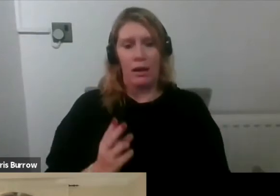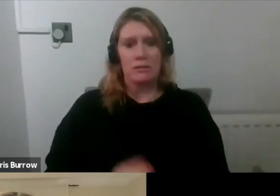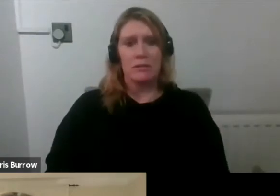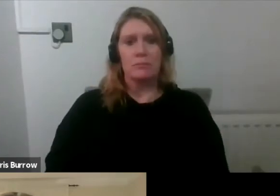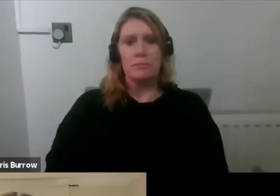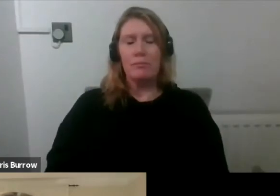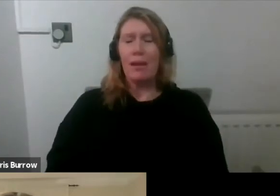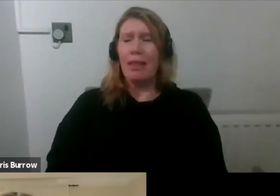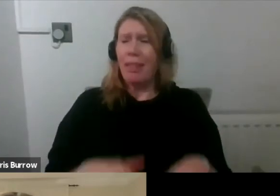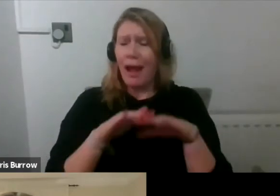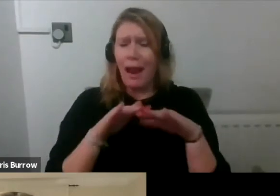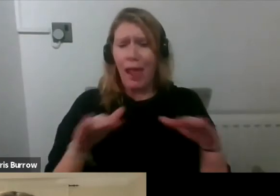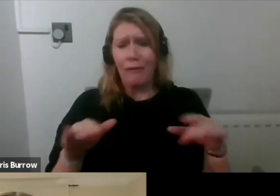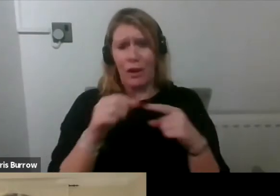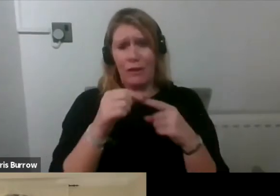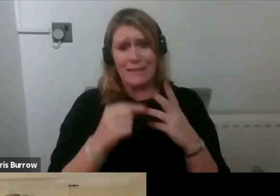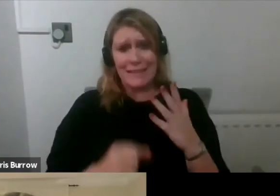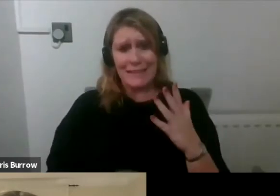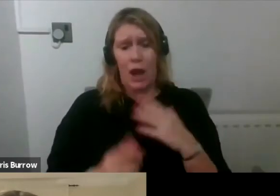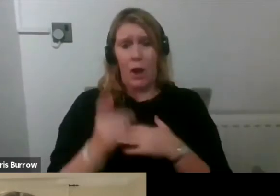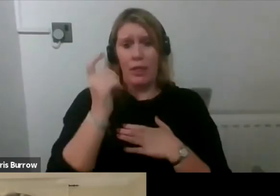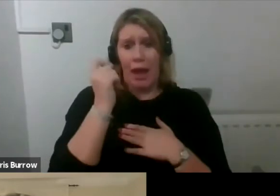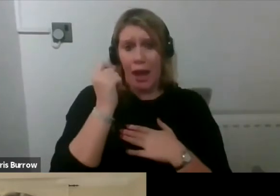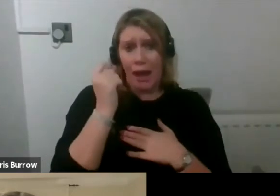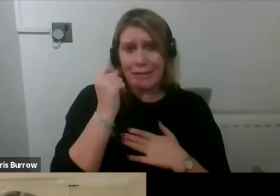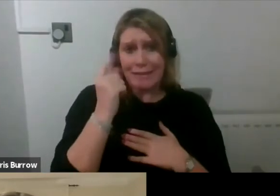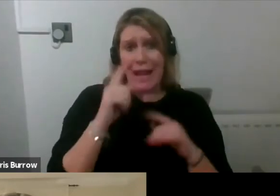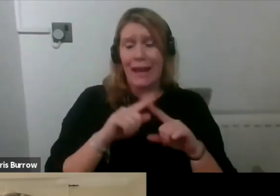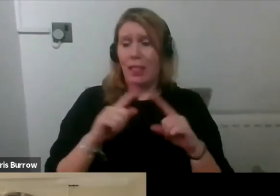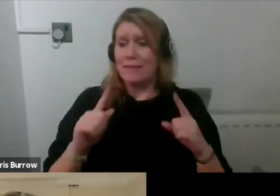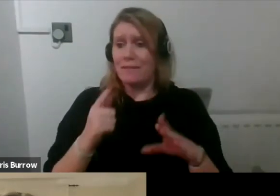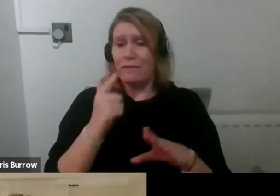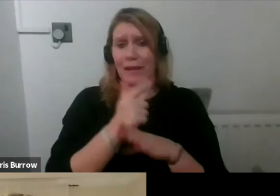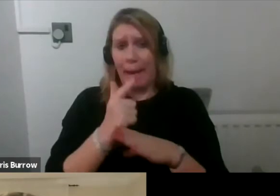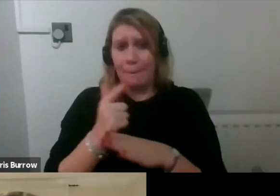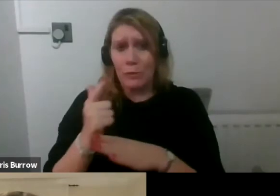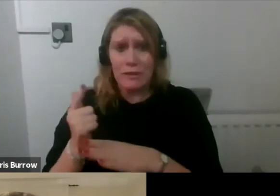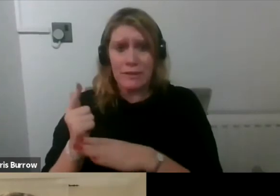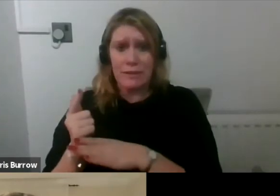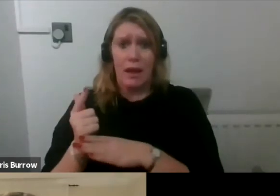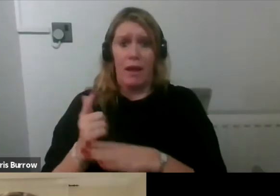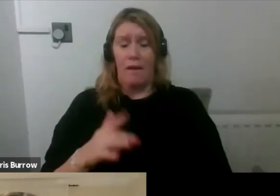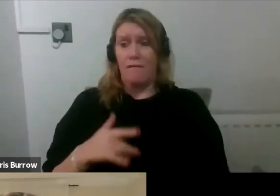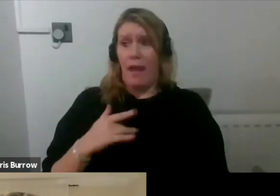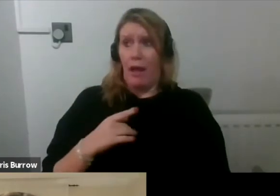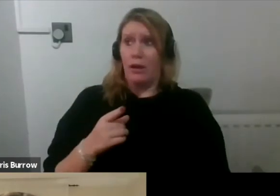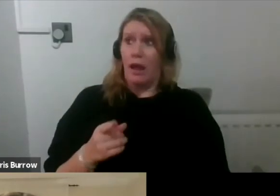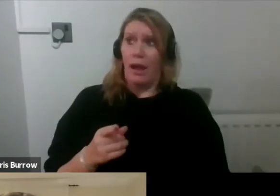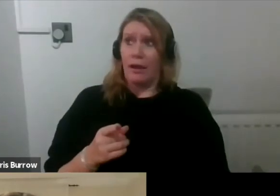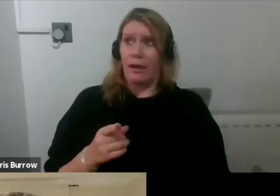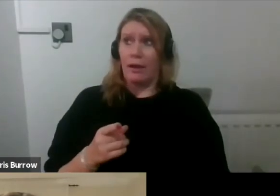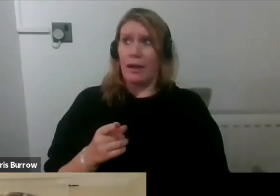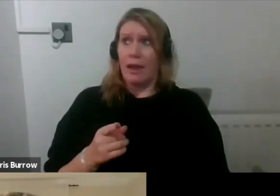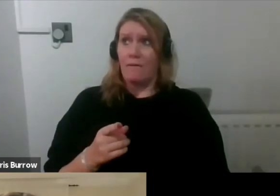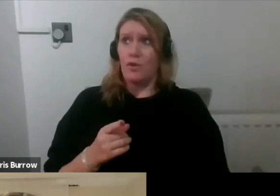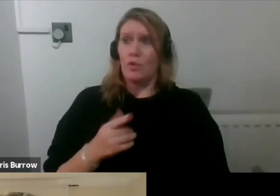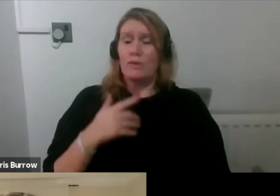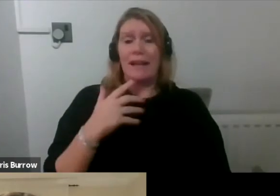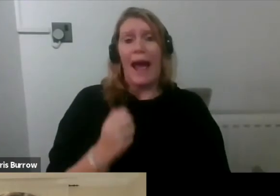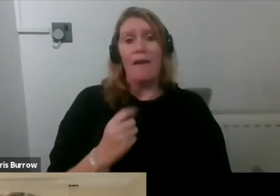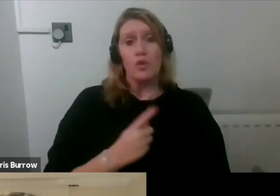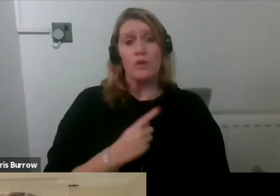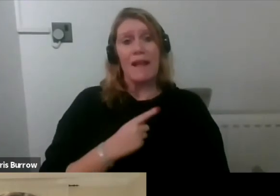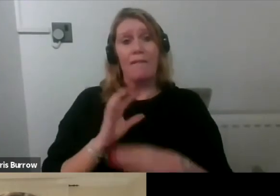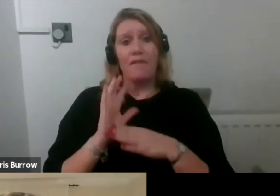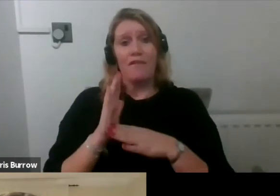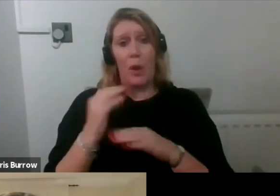even understanding that they had the different cameras and things, I think if you hadn't got a filmmaking background, my guess